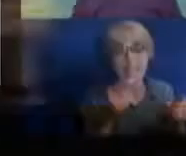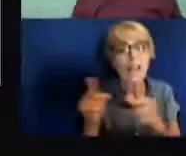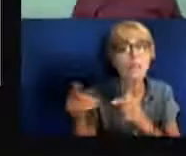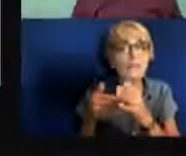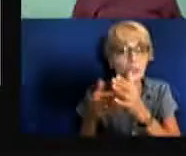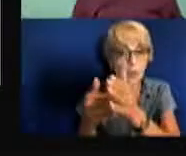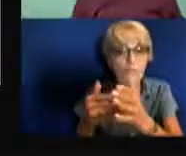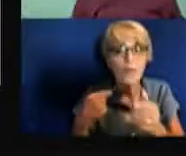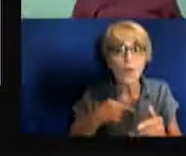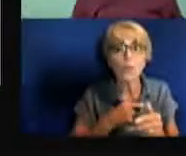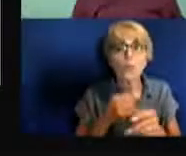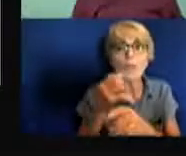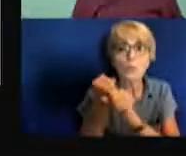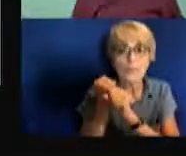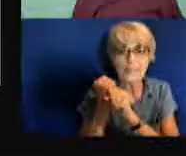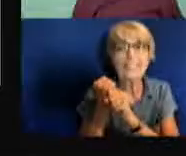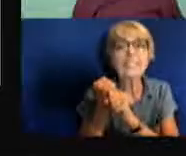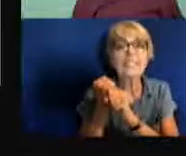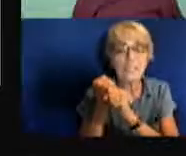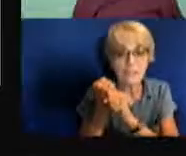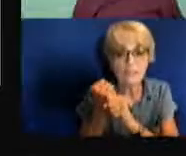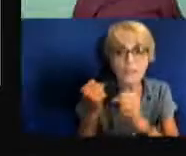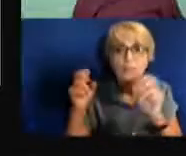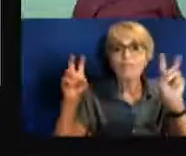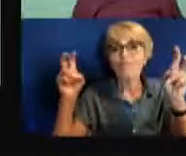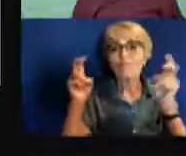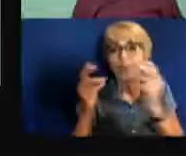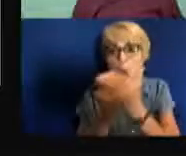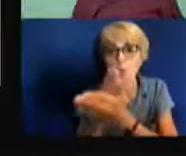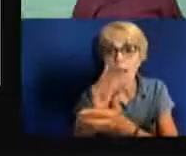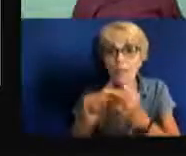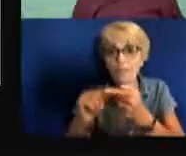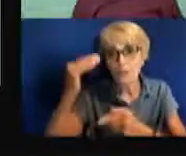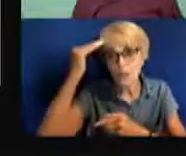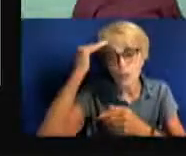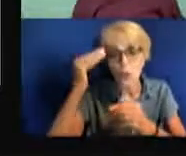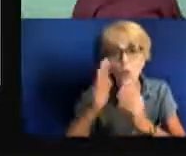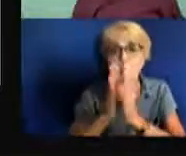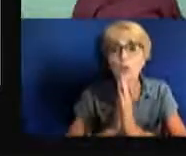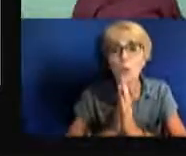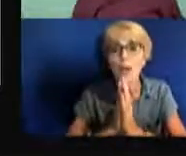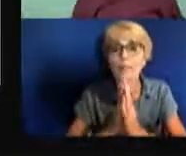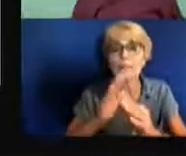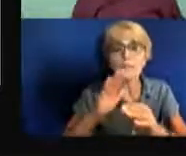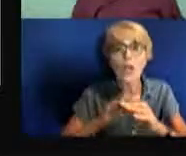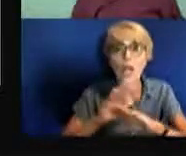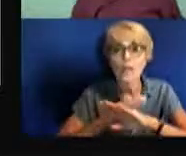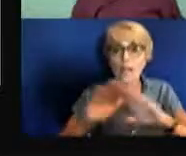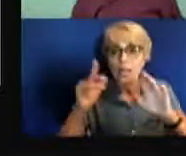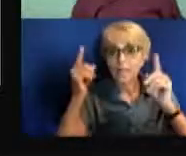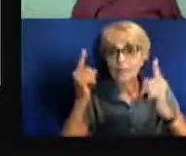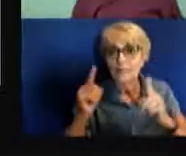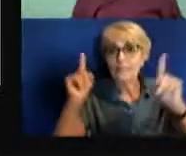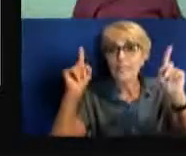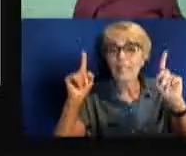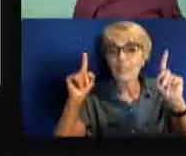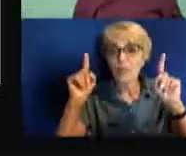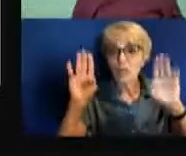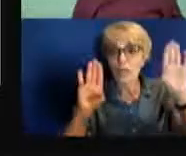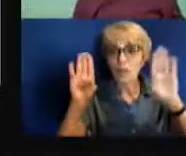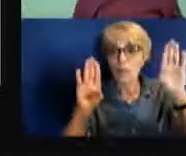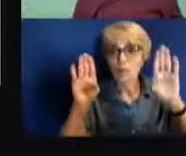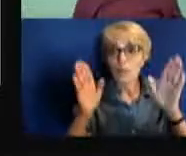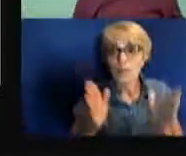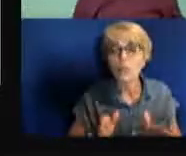receive right-to-know requests from unsuccessful bidders routinely,